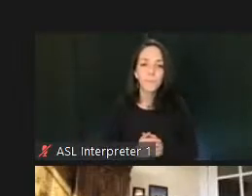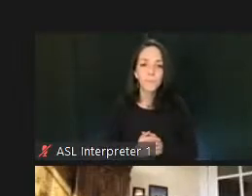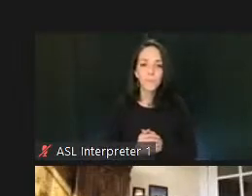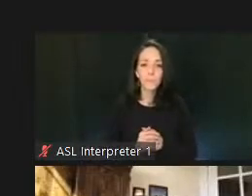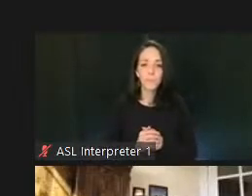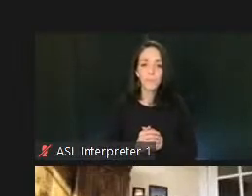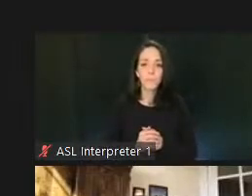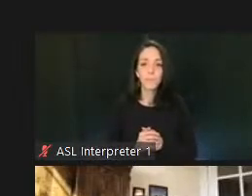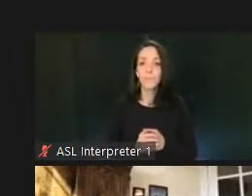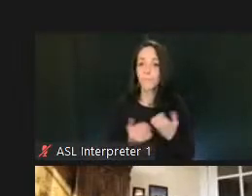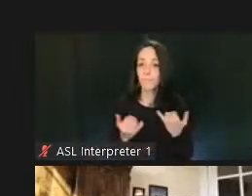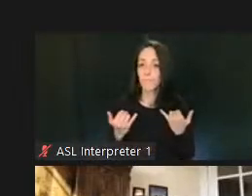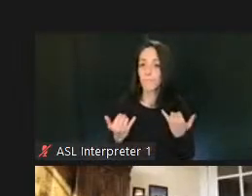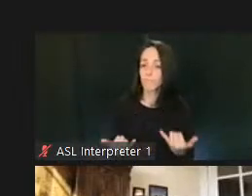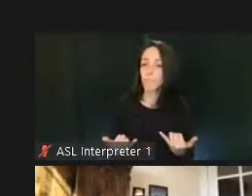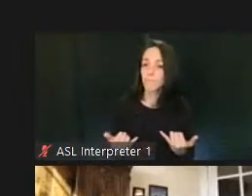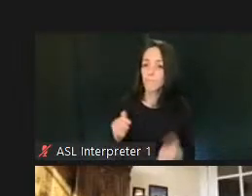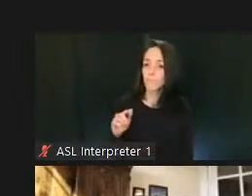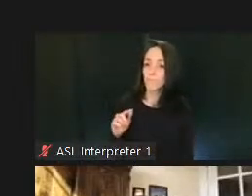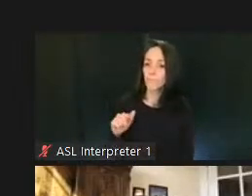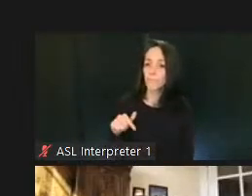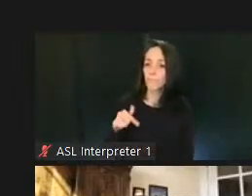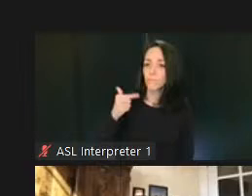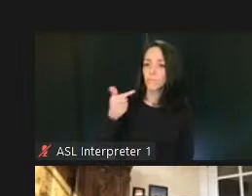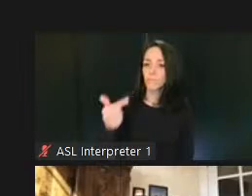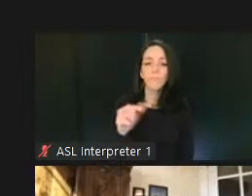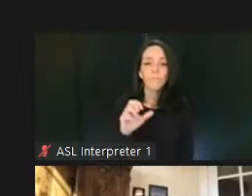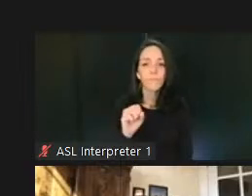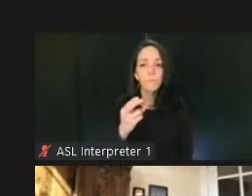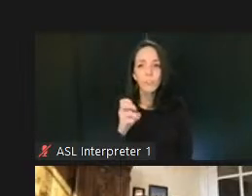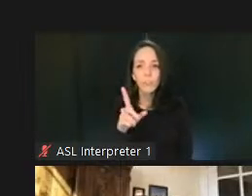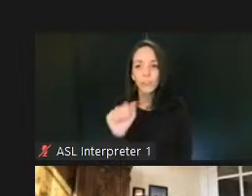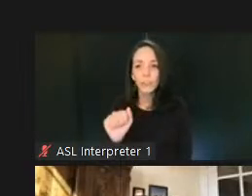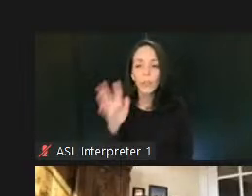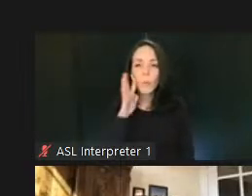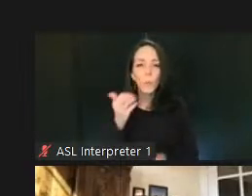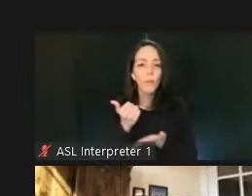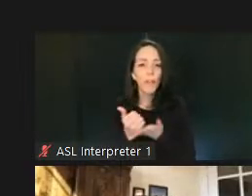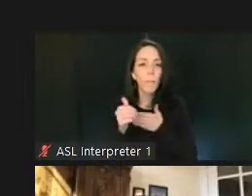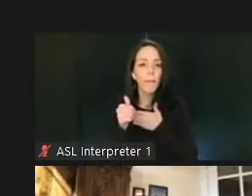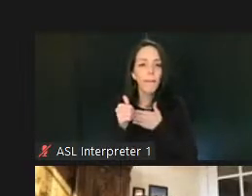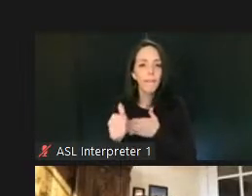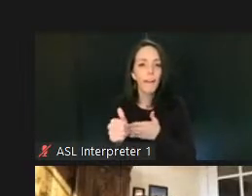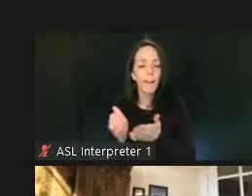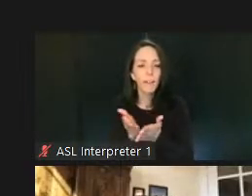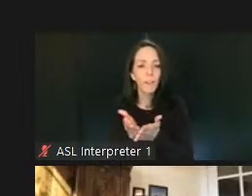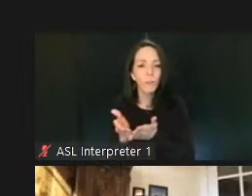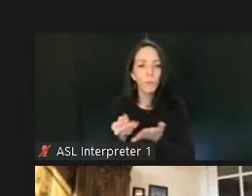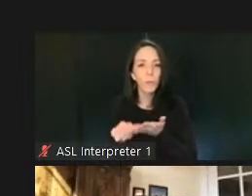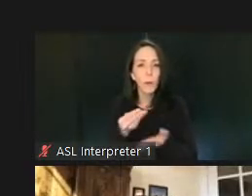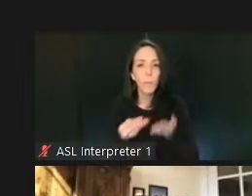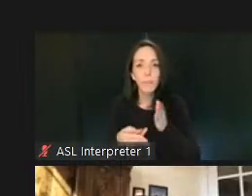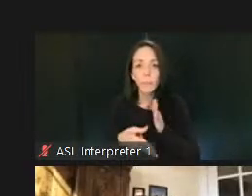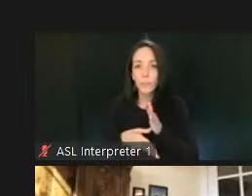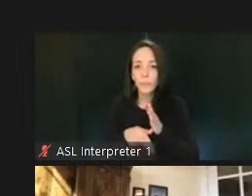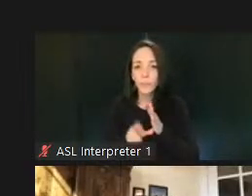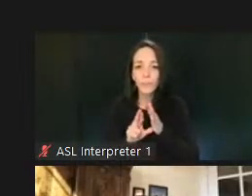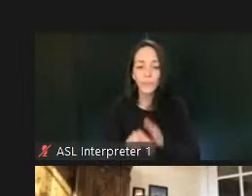So at this point, I'm going to turn to Sheila, and she's going to walk us through the budget overview